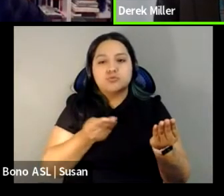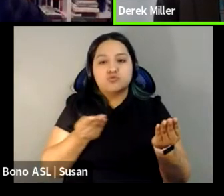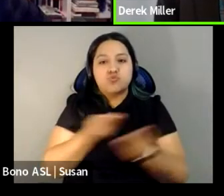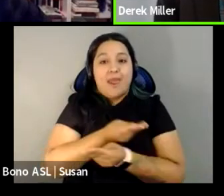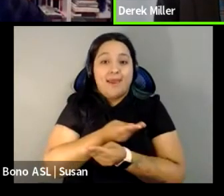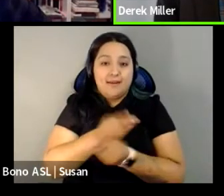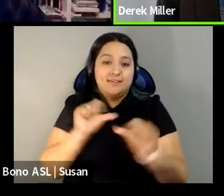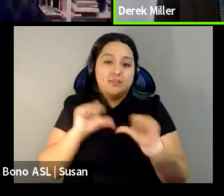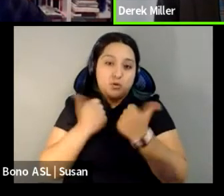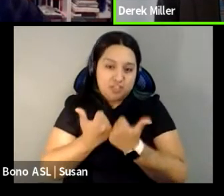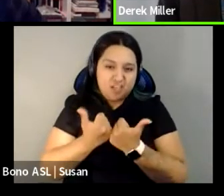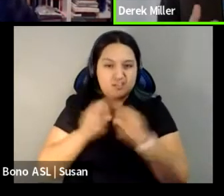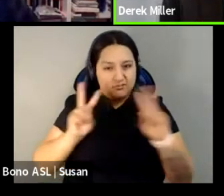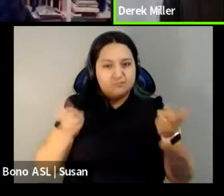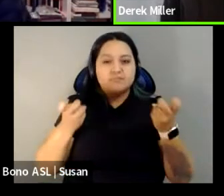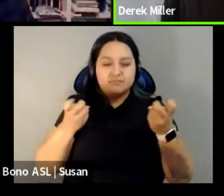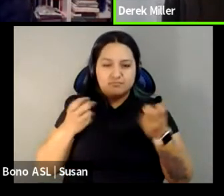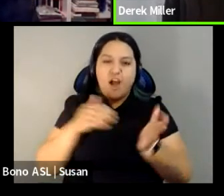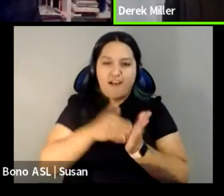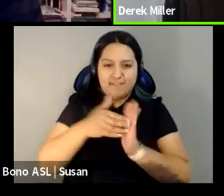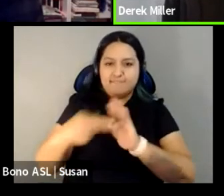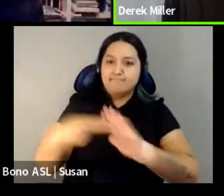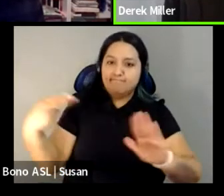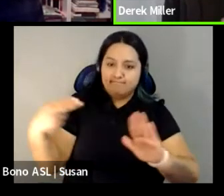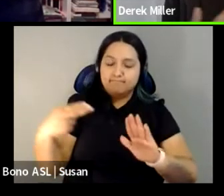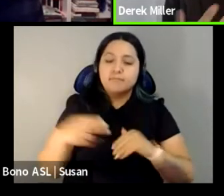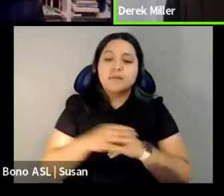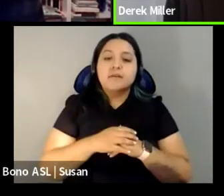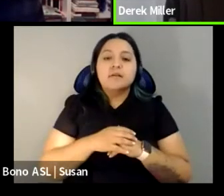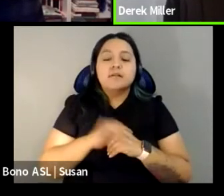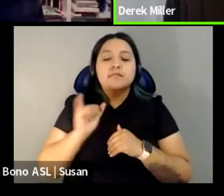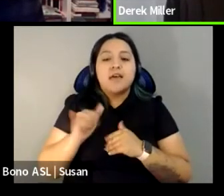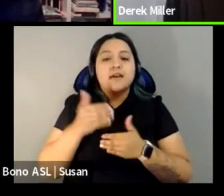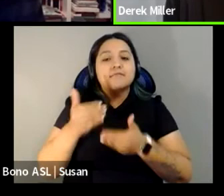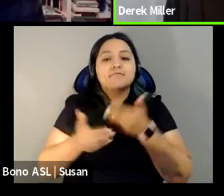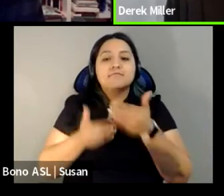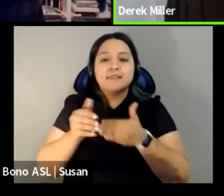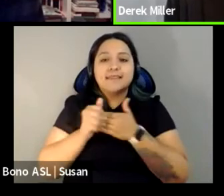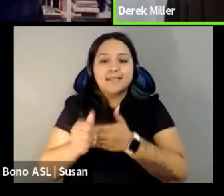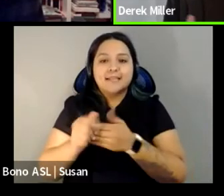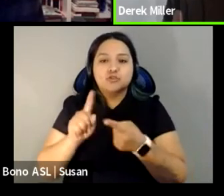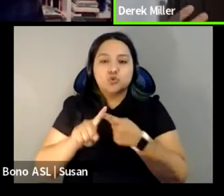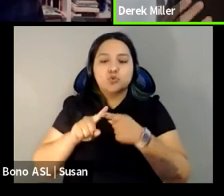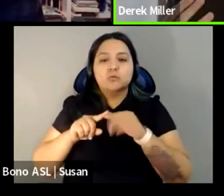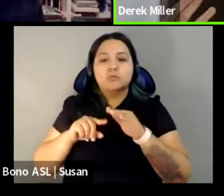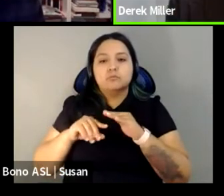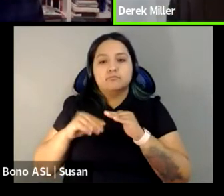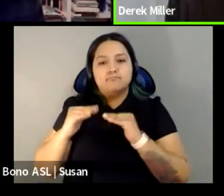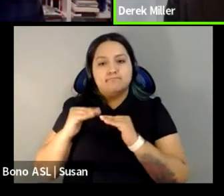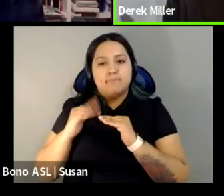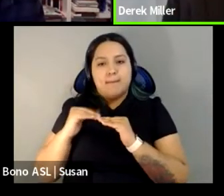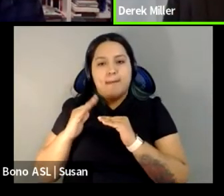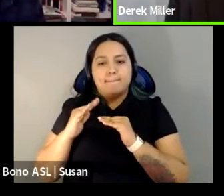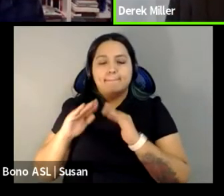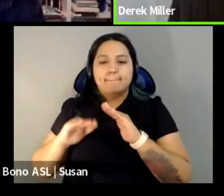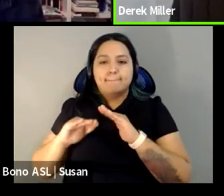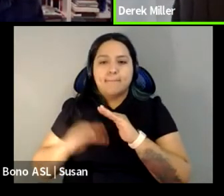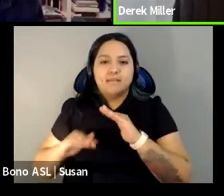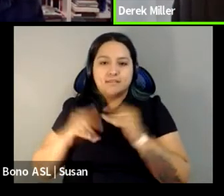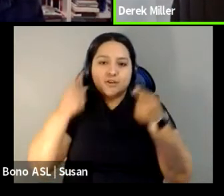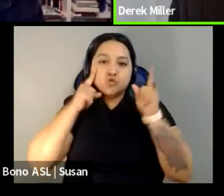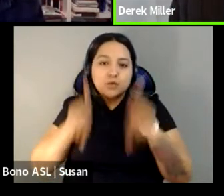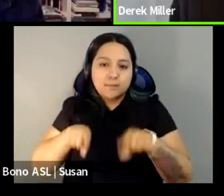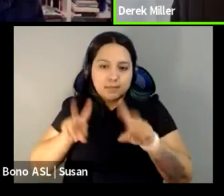often, leads eventually to what is called the minimum basic agreement. It's this sort of standard